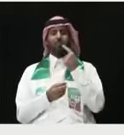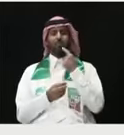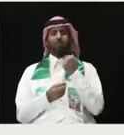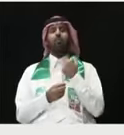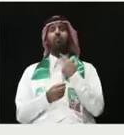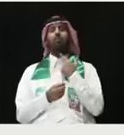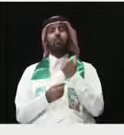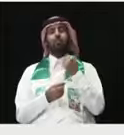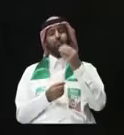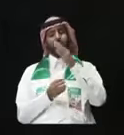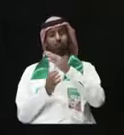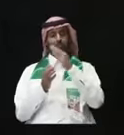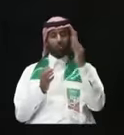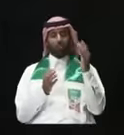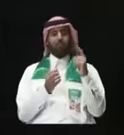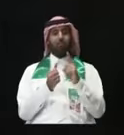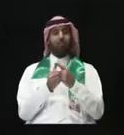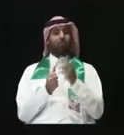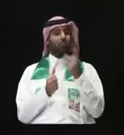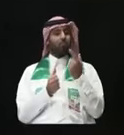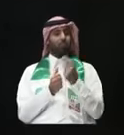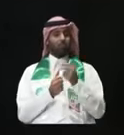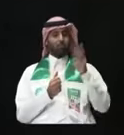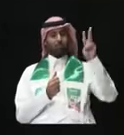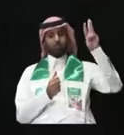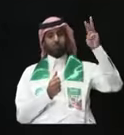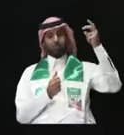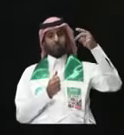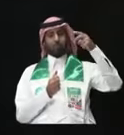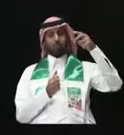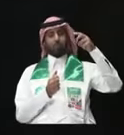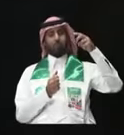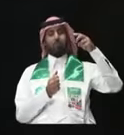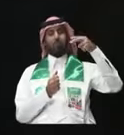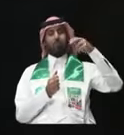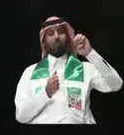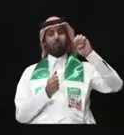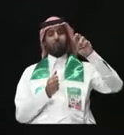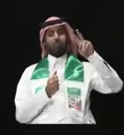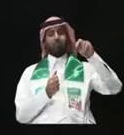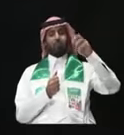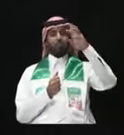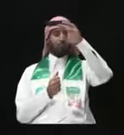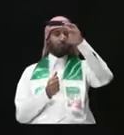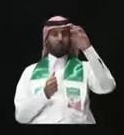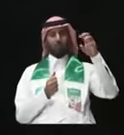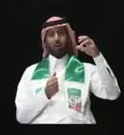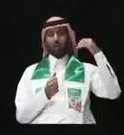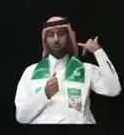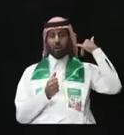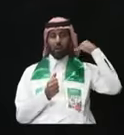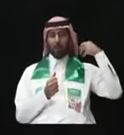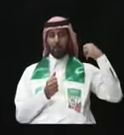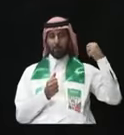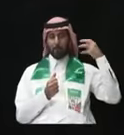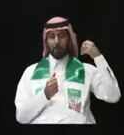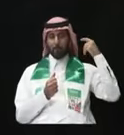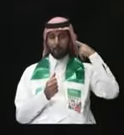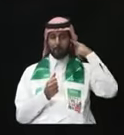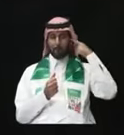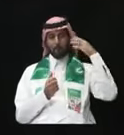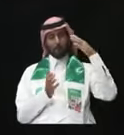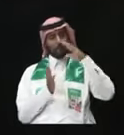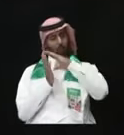with when. So you would say, when the phone rang, I